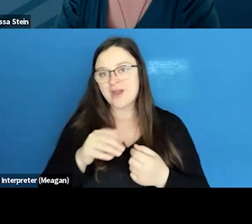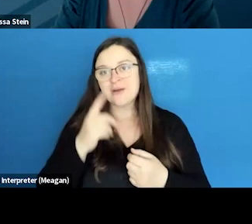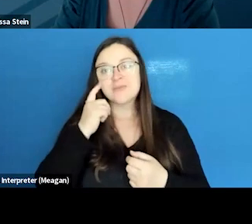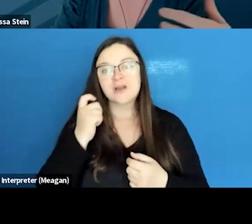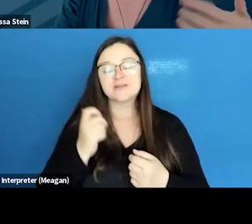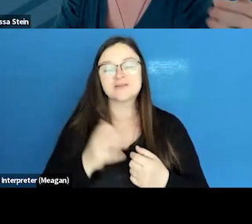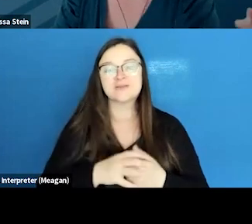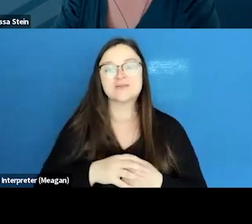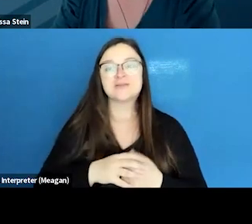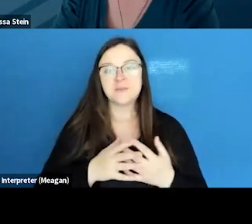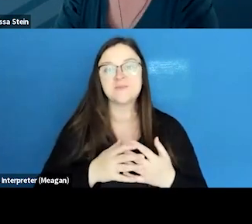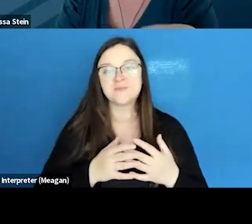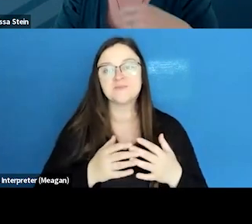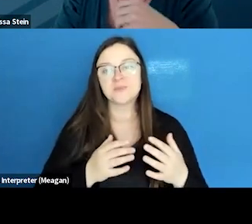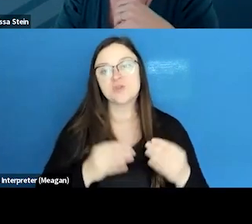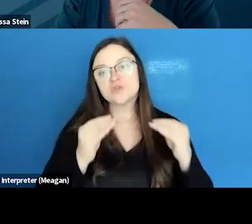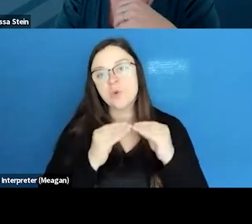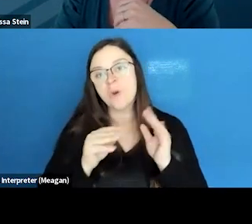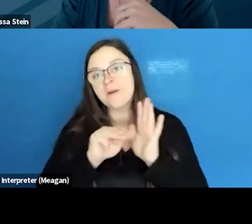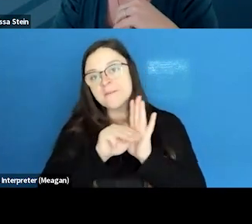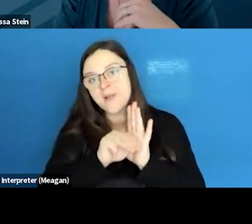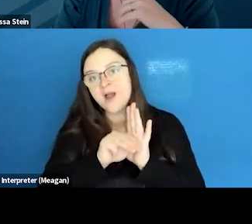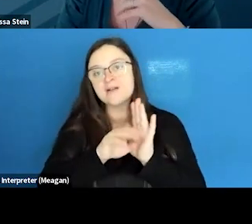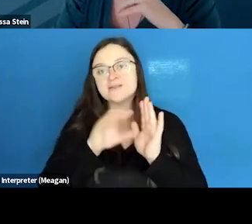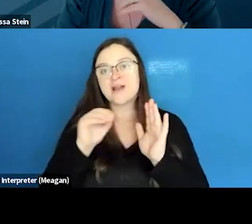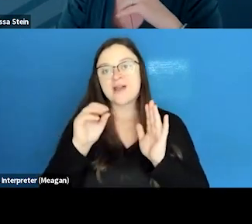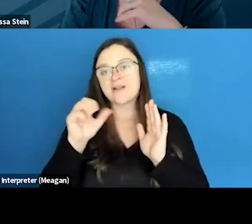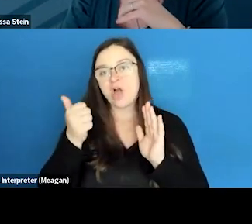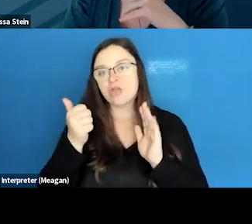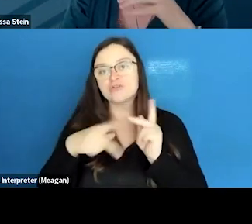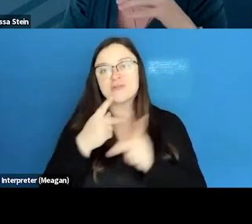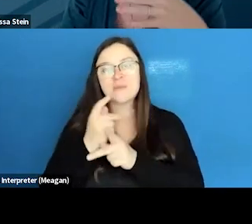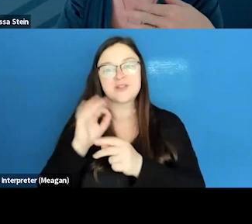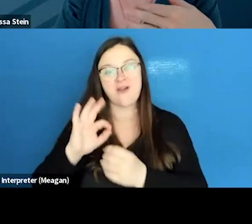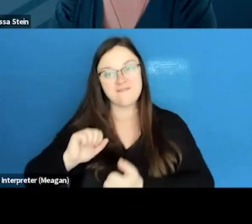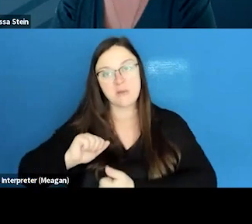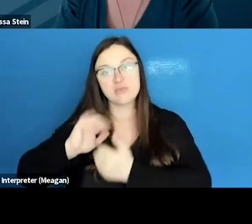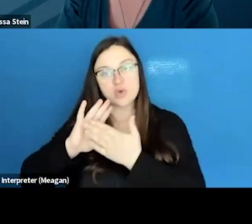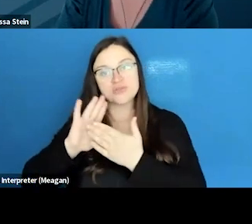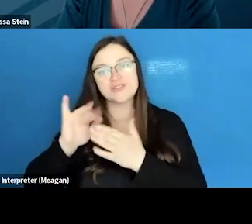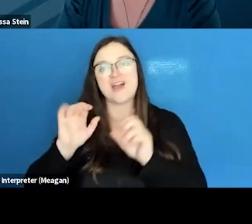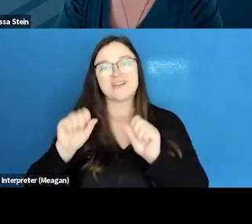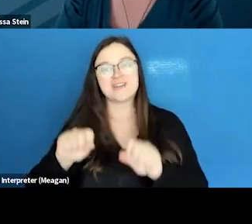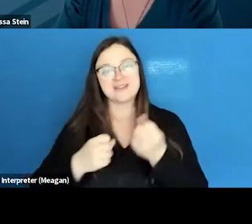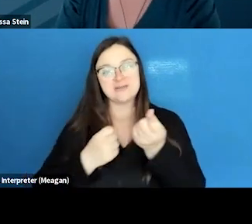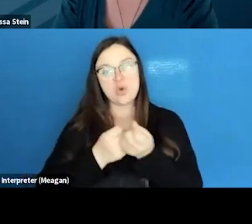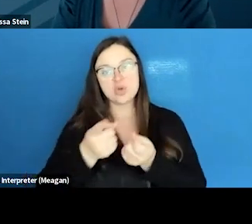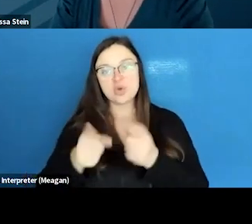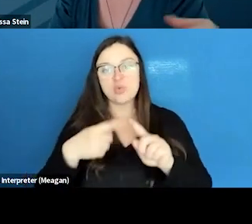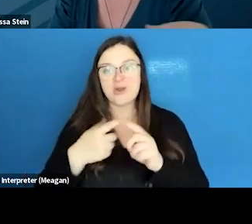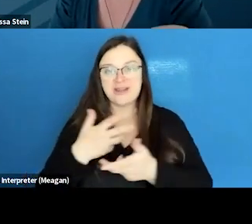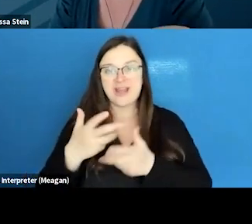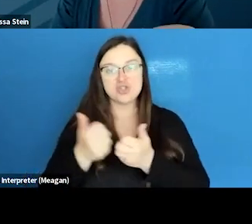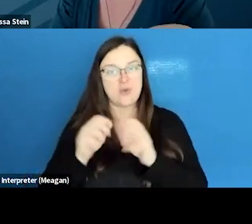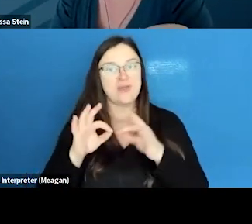more models and other approaches that can support you in engaging with the